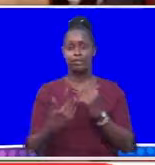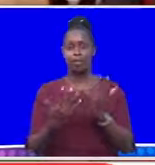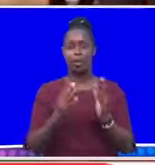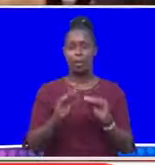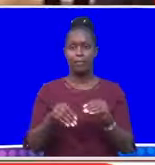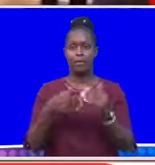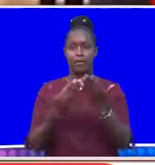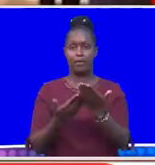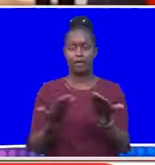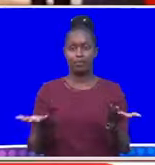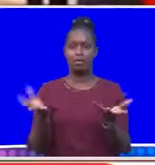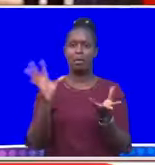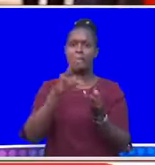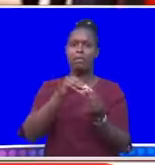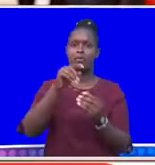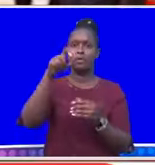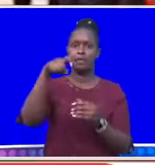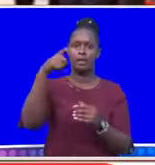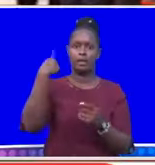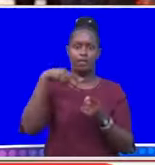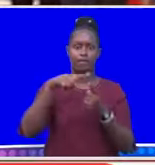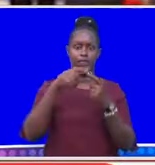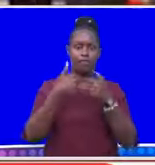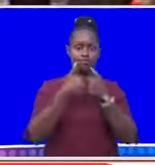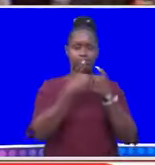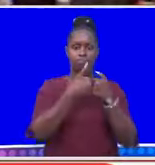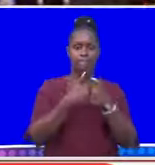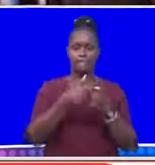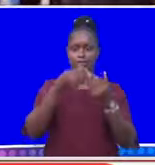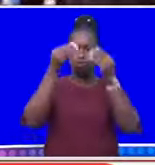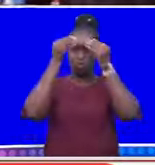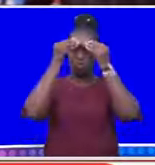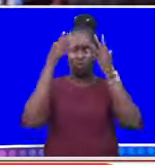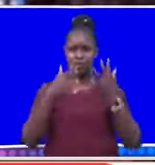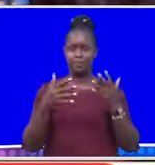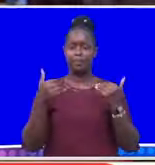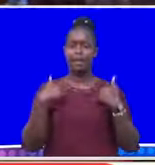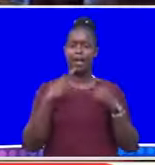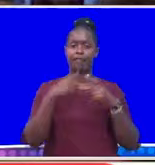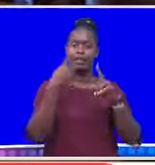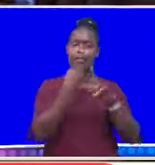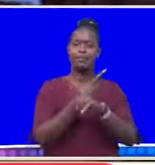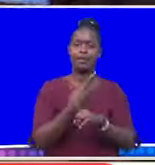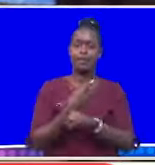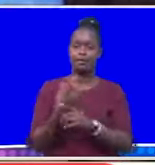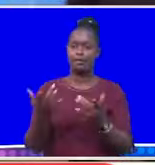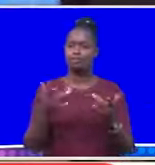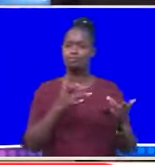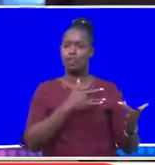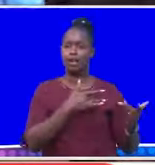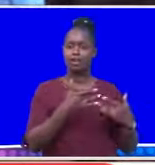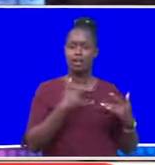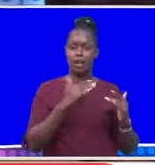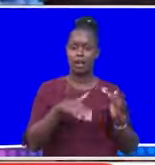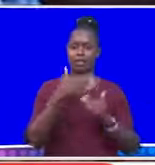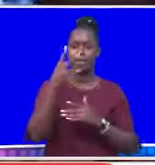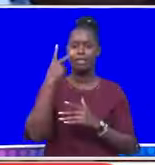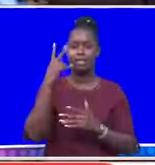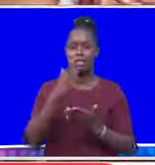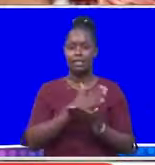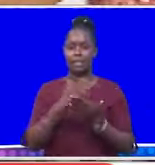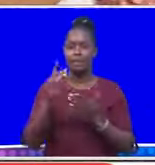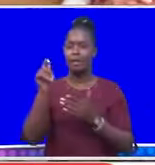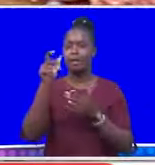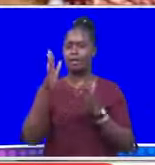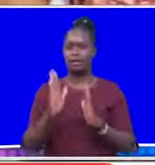the much-needed bursaries for struggling learners. There have been differing reactions after the travel, since some Kenyans disagree with